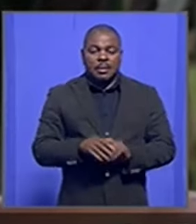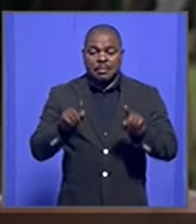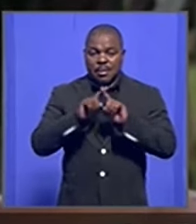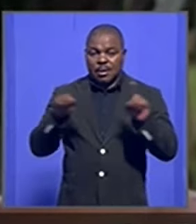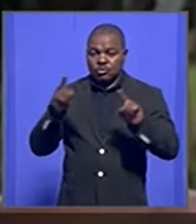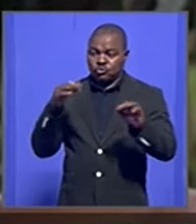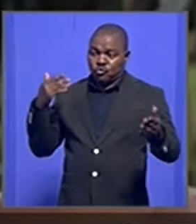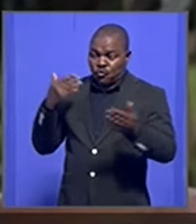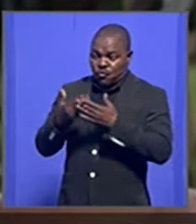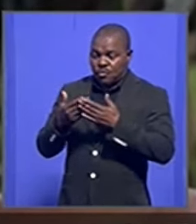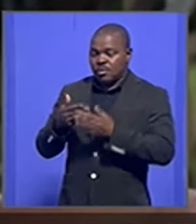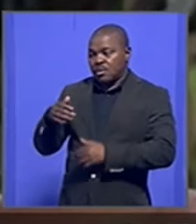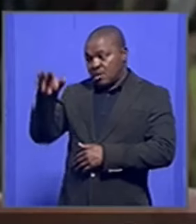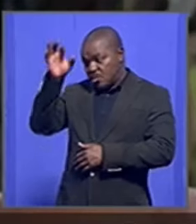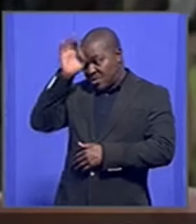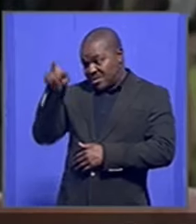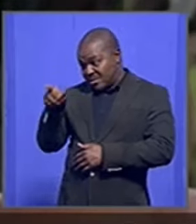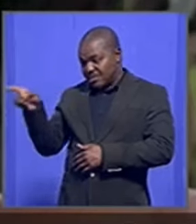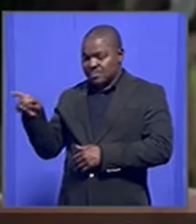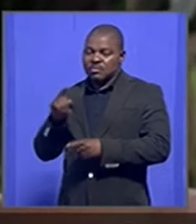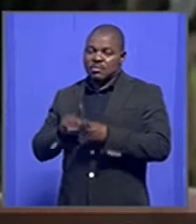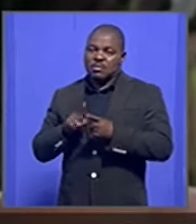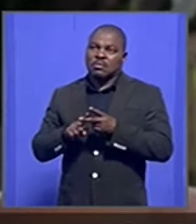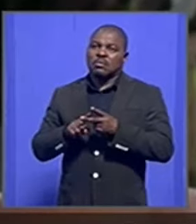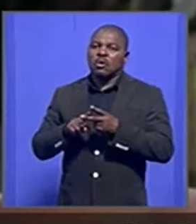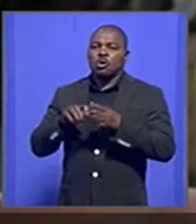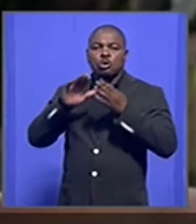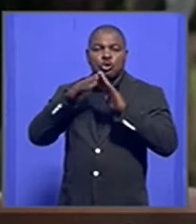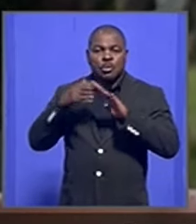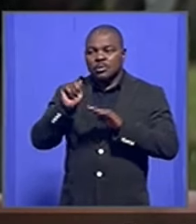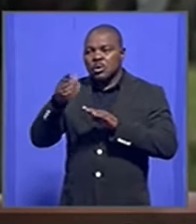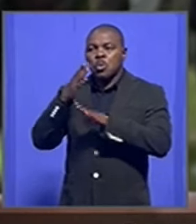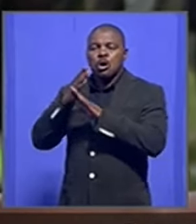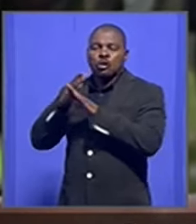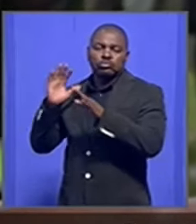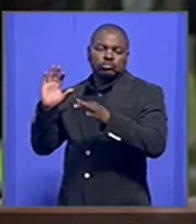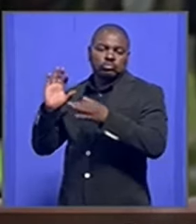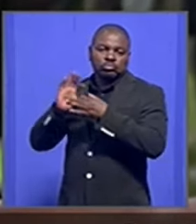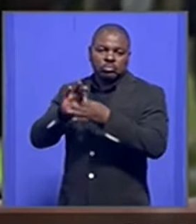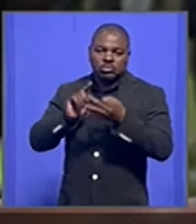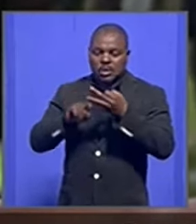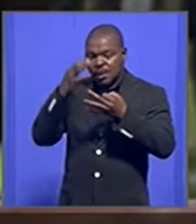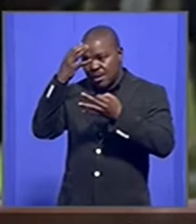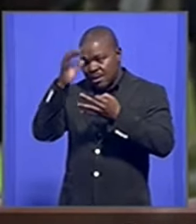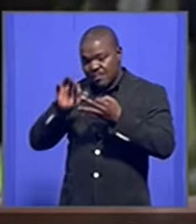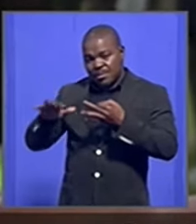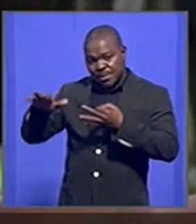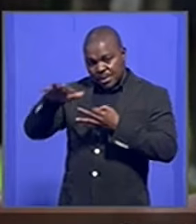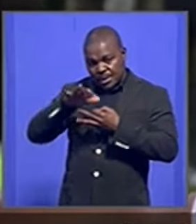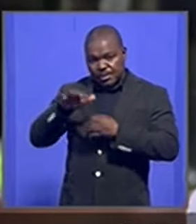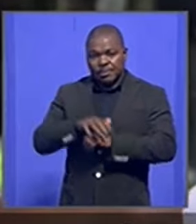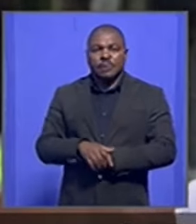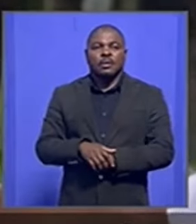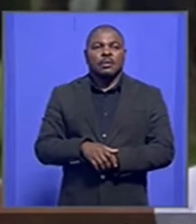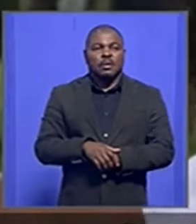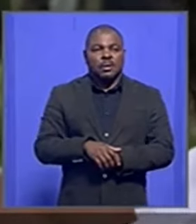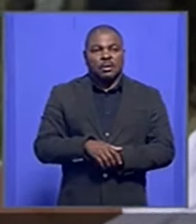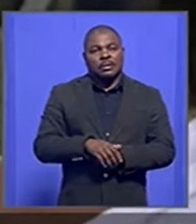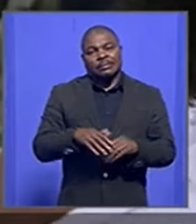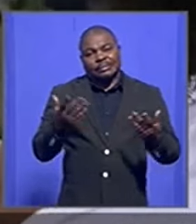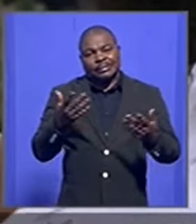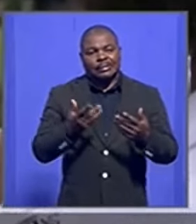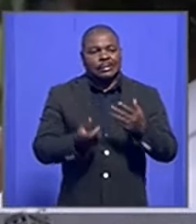been done by the police and also the community and the government at large, there was a